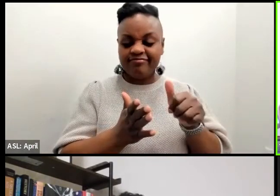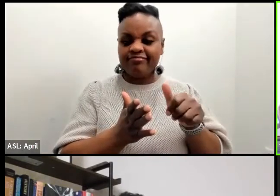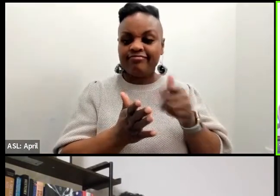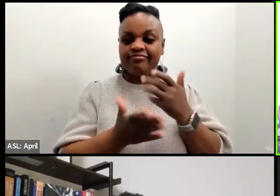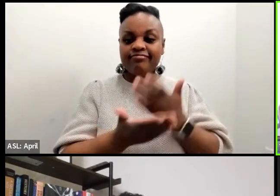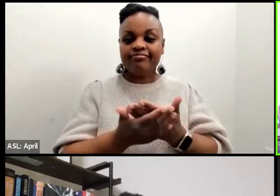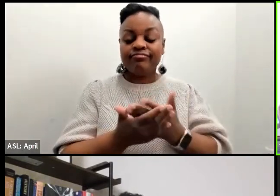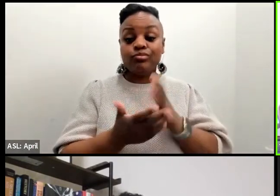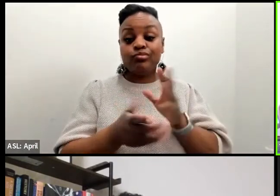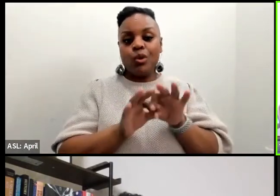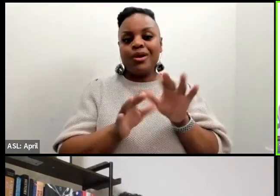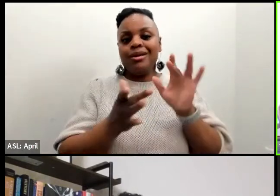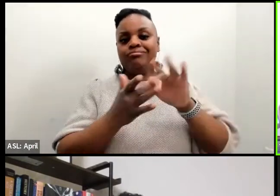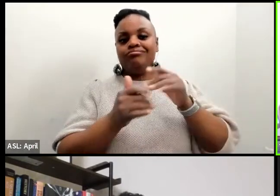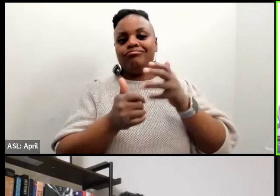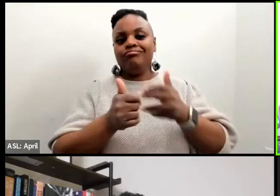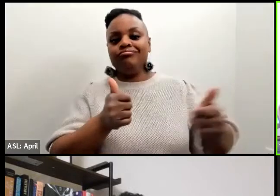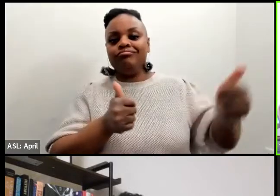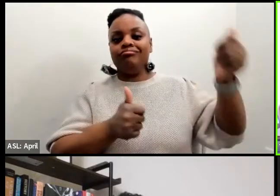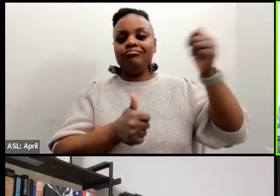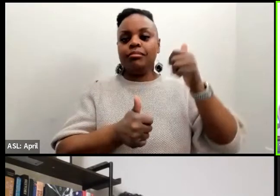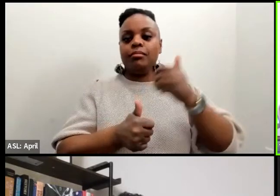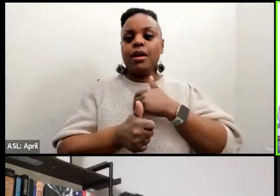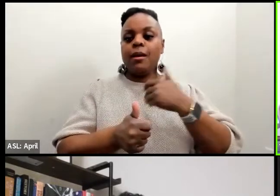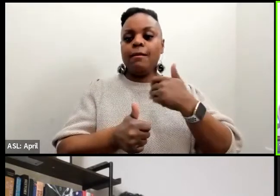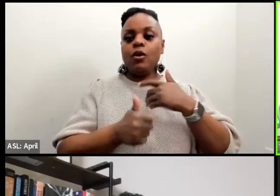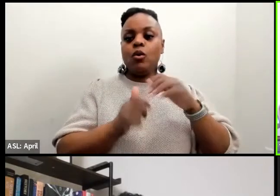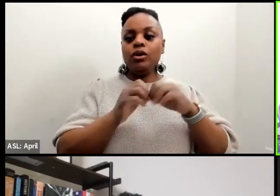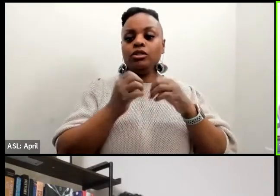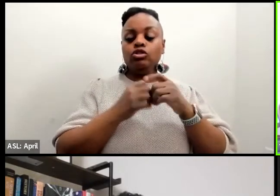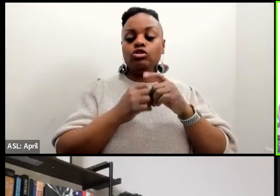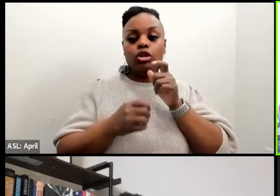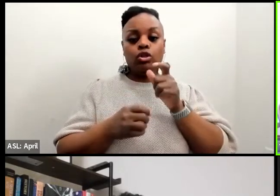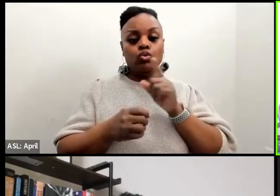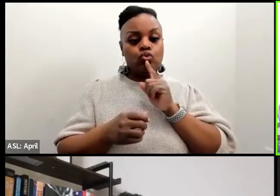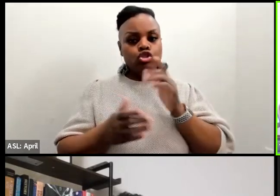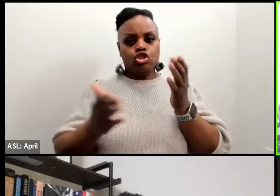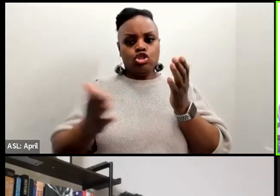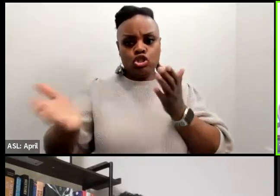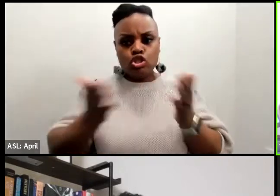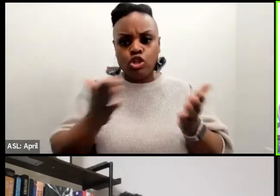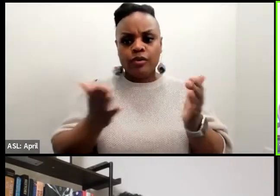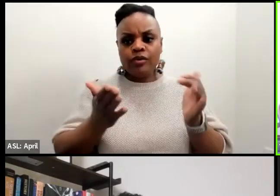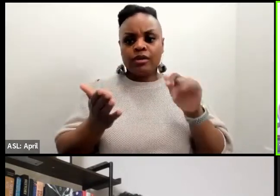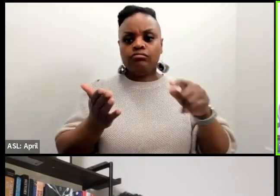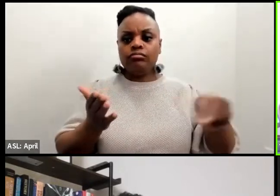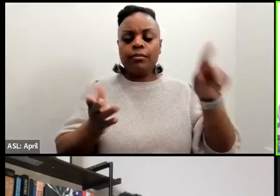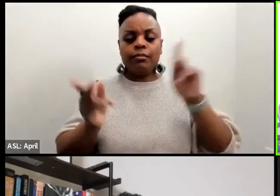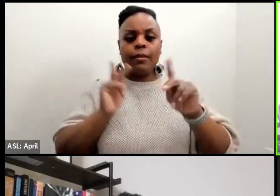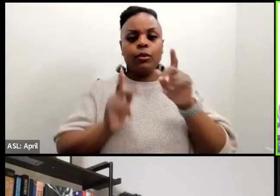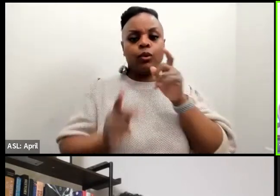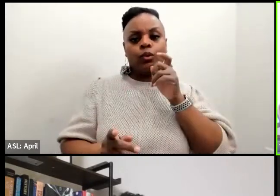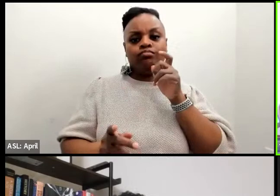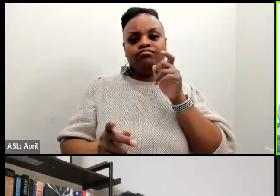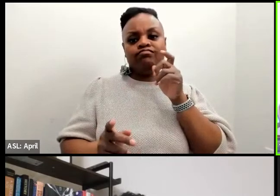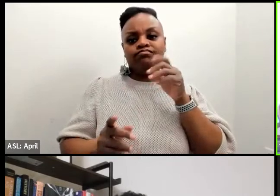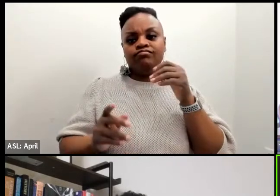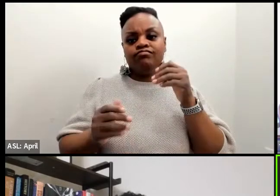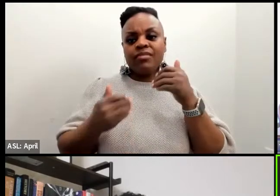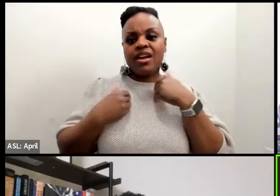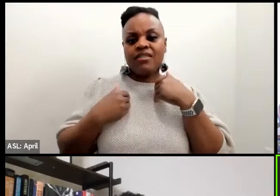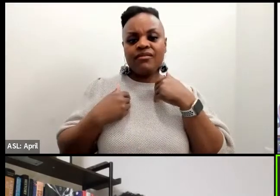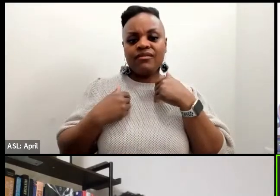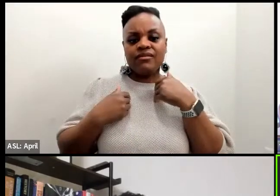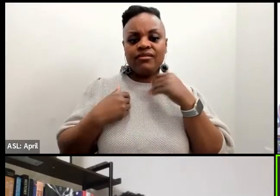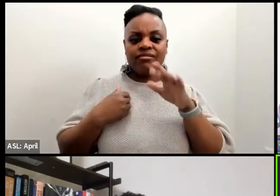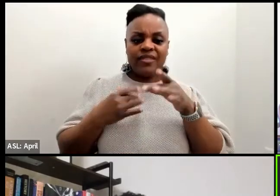was serving the core membership, which was, yes, dedicated, but a very small elite group. And these crowds that we saw were,